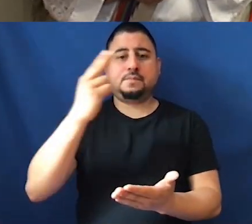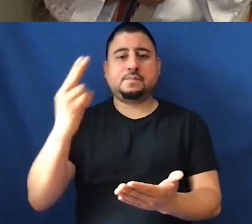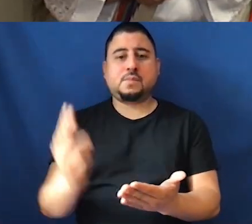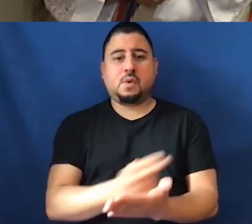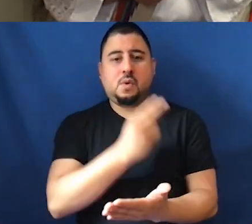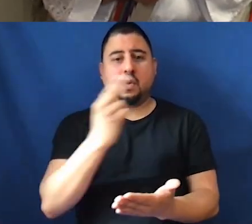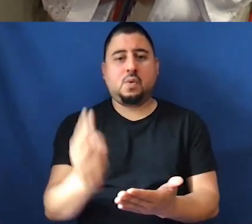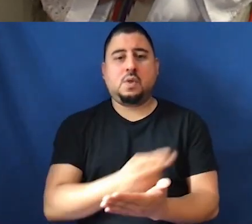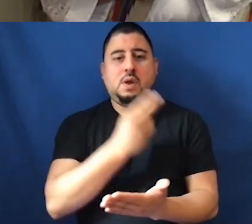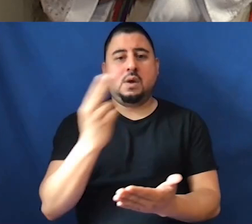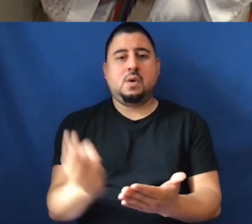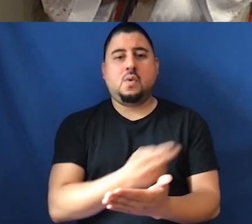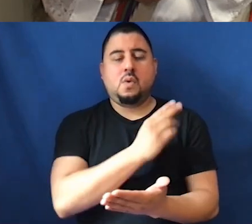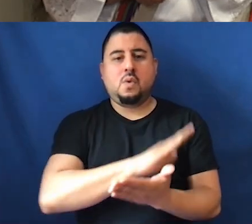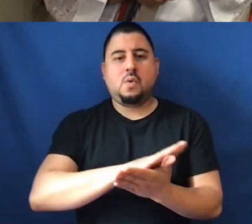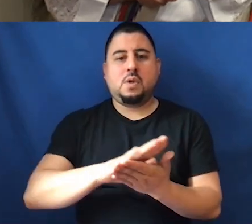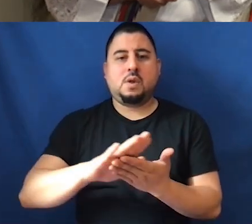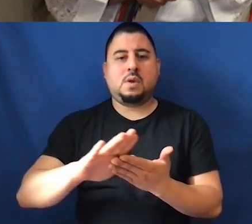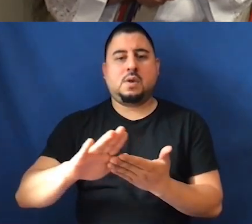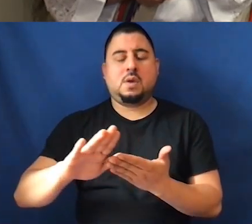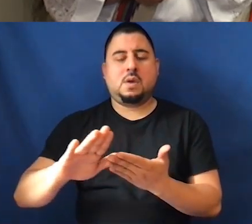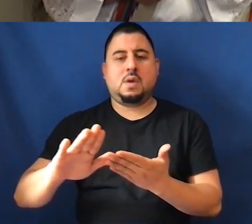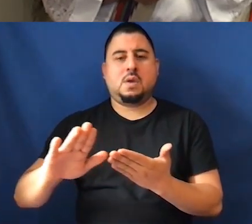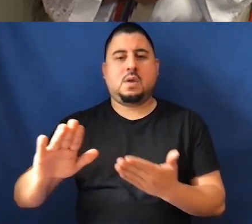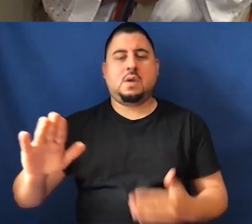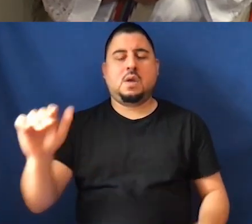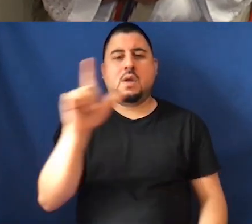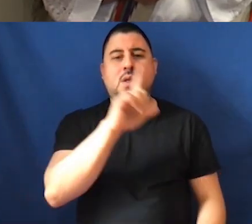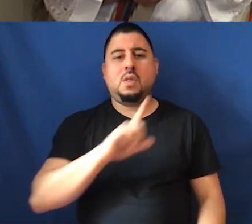Holy, holy, holy,